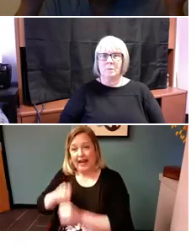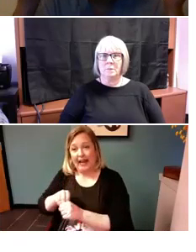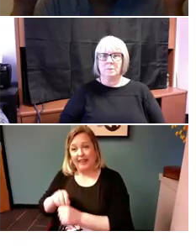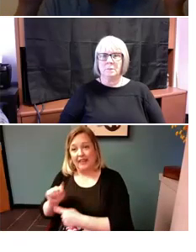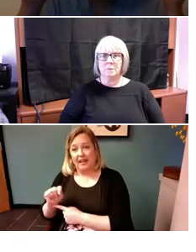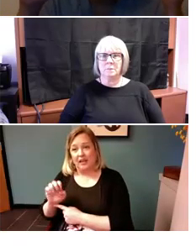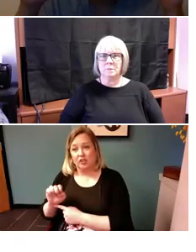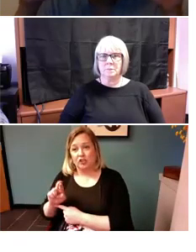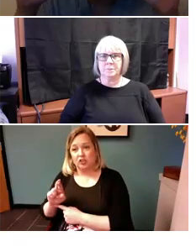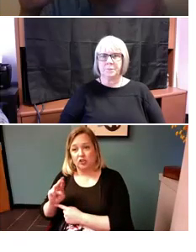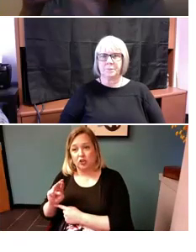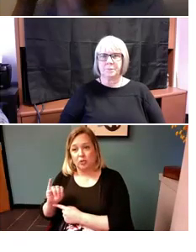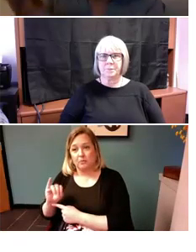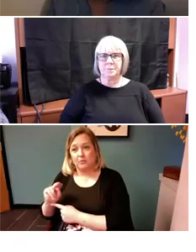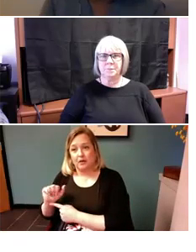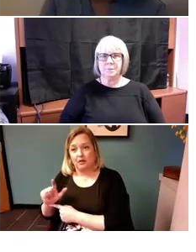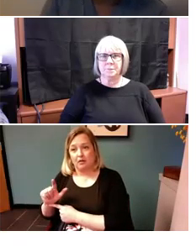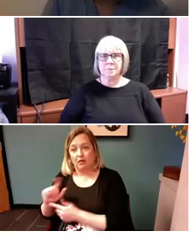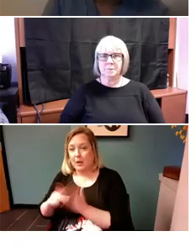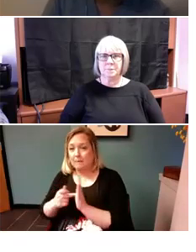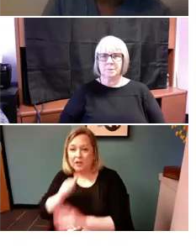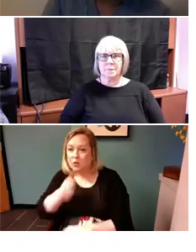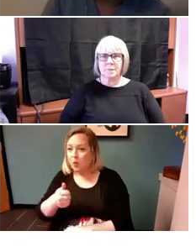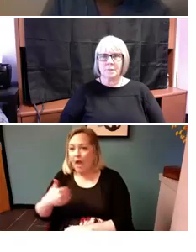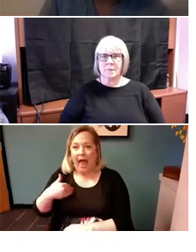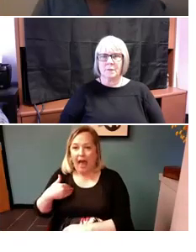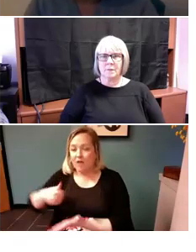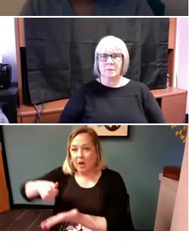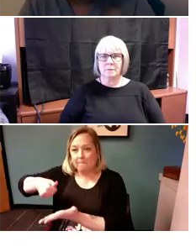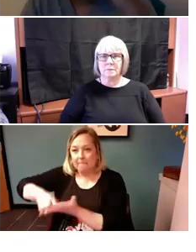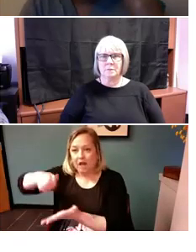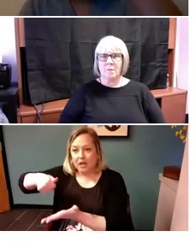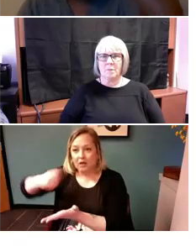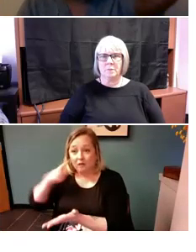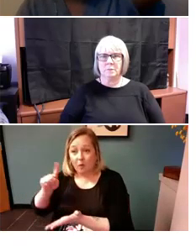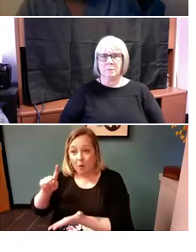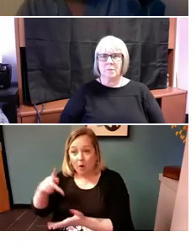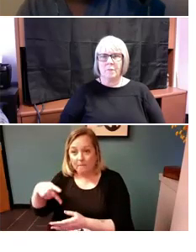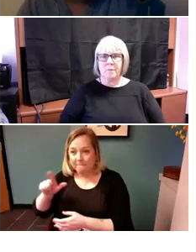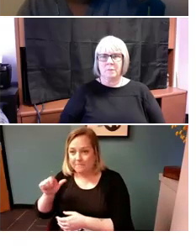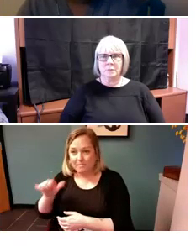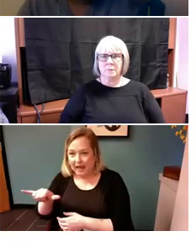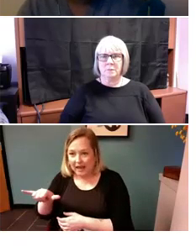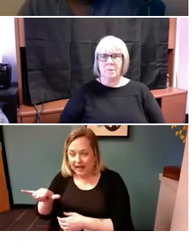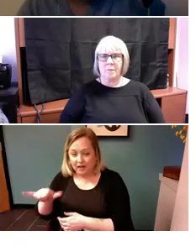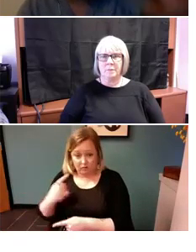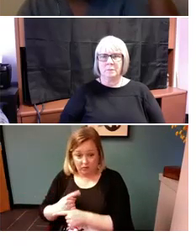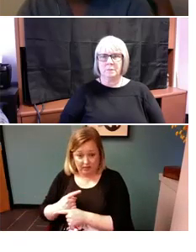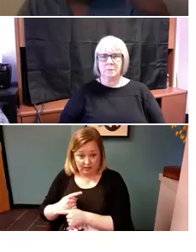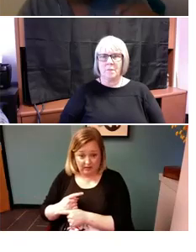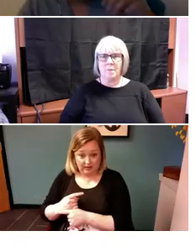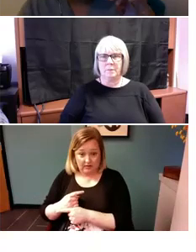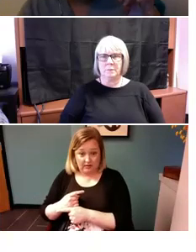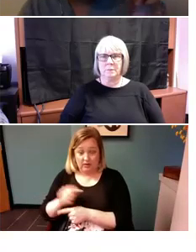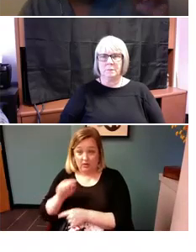button, but we do have to execute something in the terminal, right? So so do you guys agree